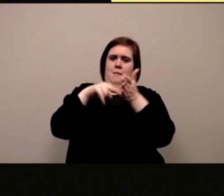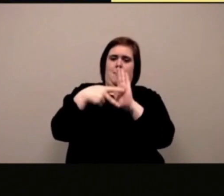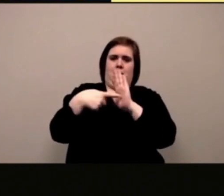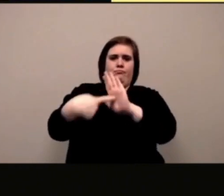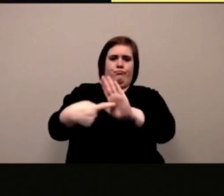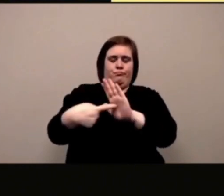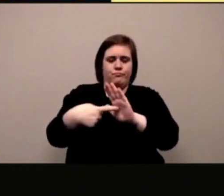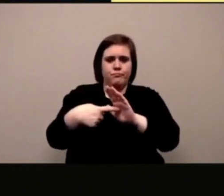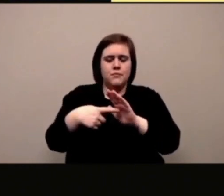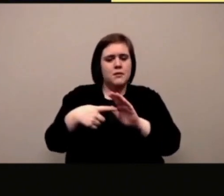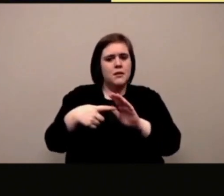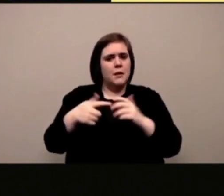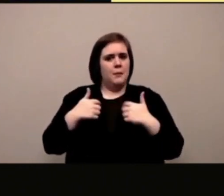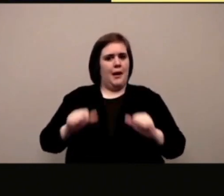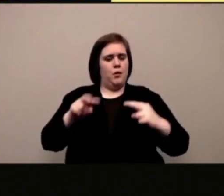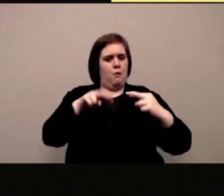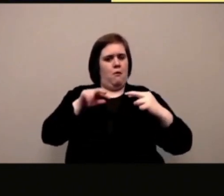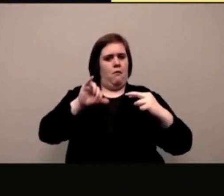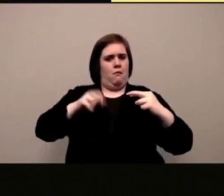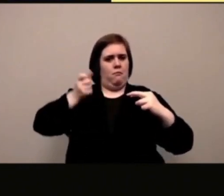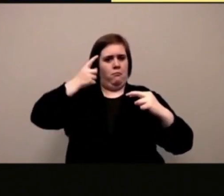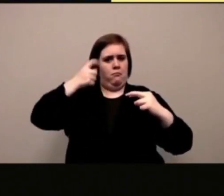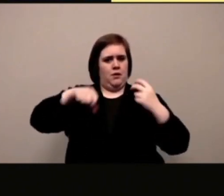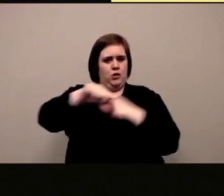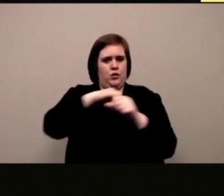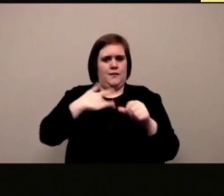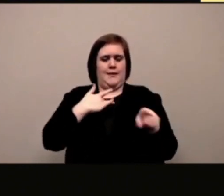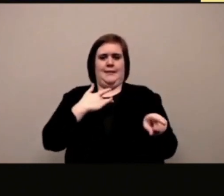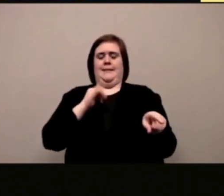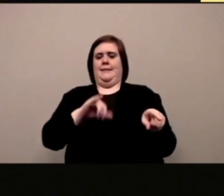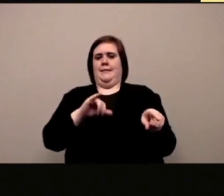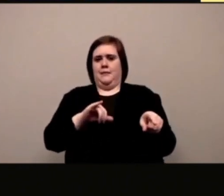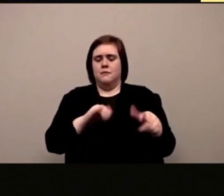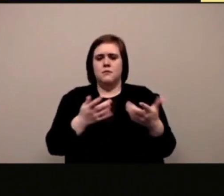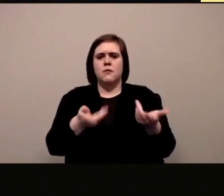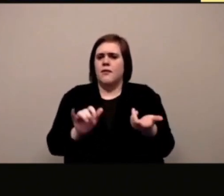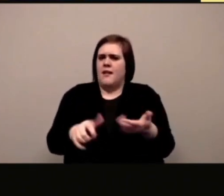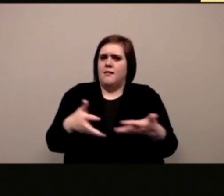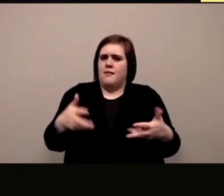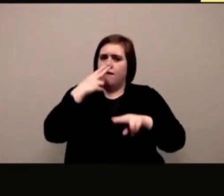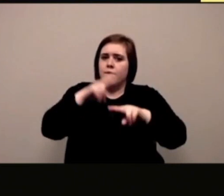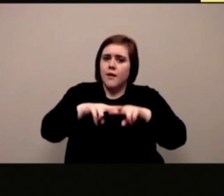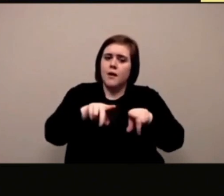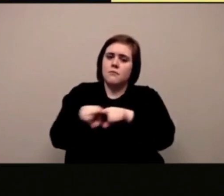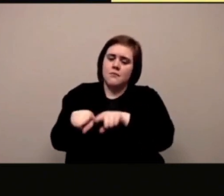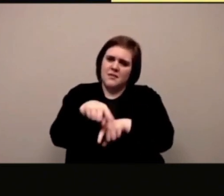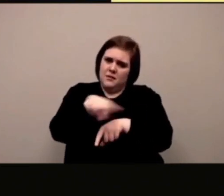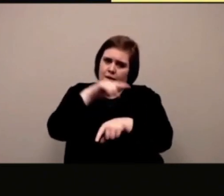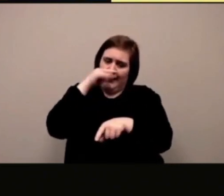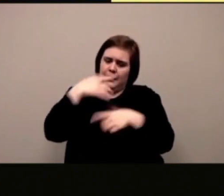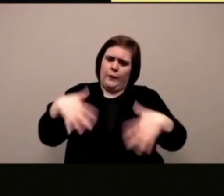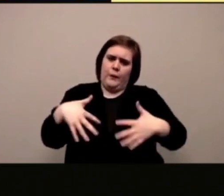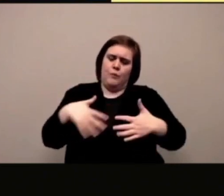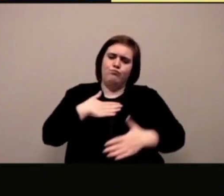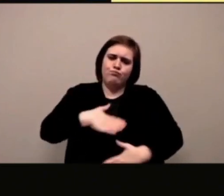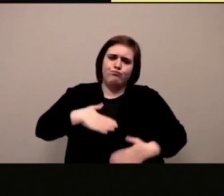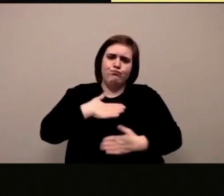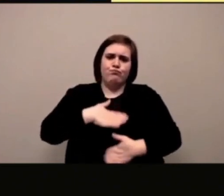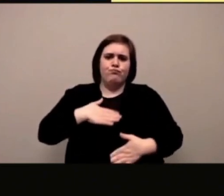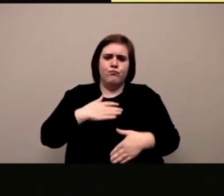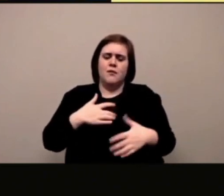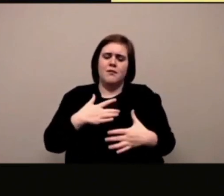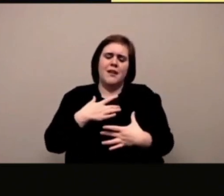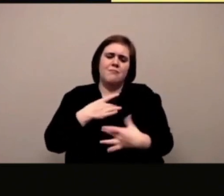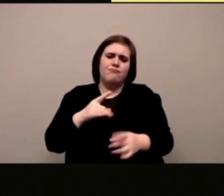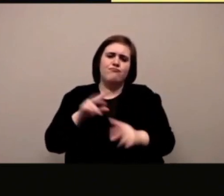read each other's feelings. So it was really a lot of fun, and the kids really, really enjoyed it. They loved the gallery walk.